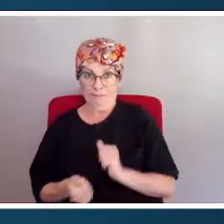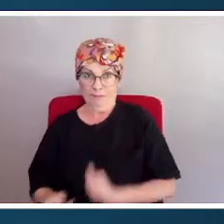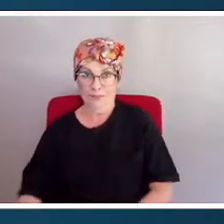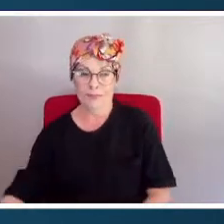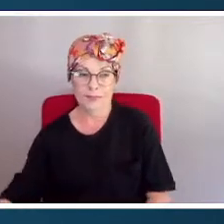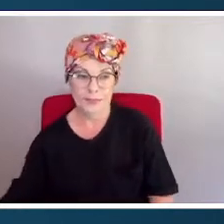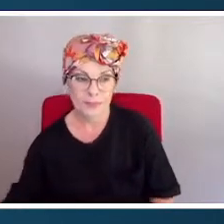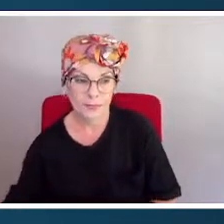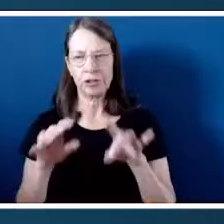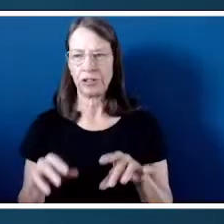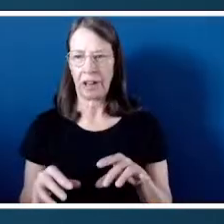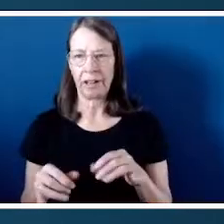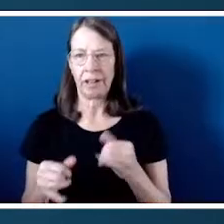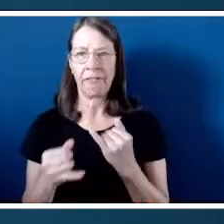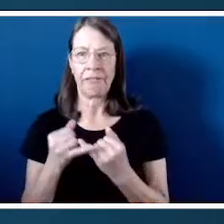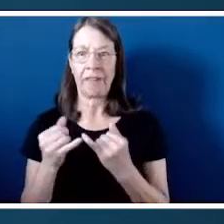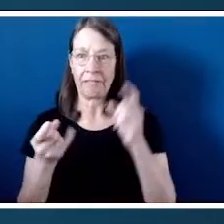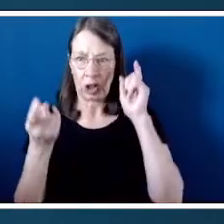changes, so are we.